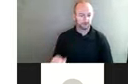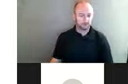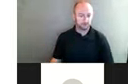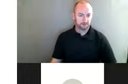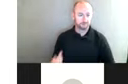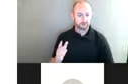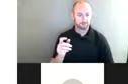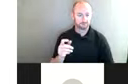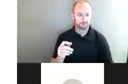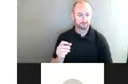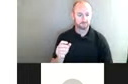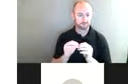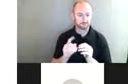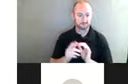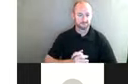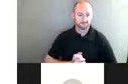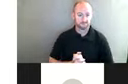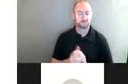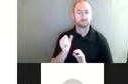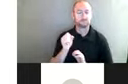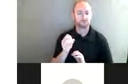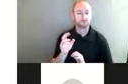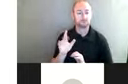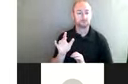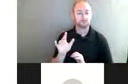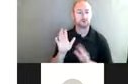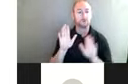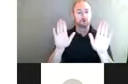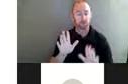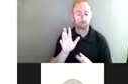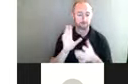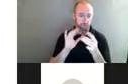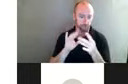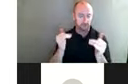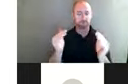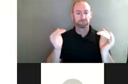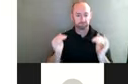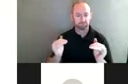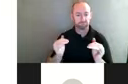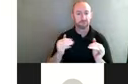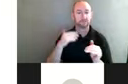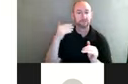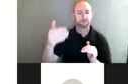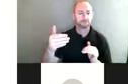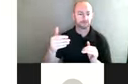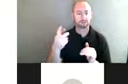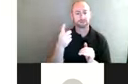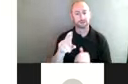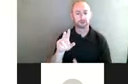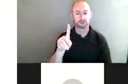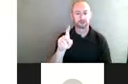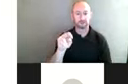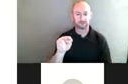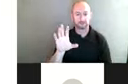have to refuel. There you go. So yeah, it was an excellent talk. We'll move on, and we have next Dr. Ken